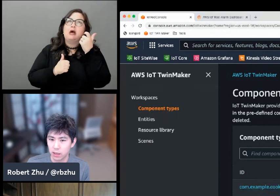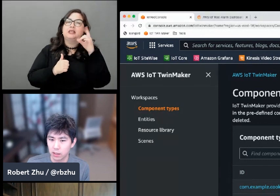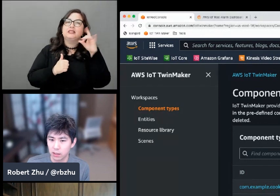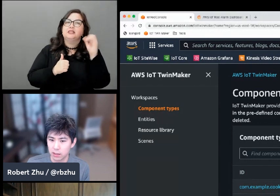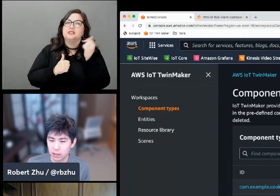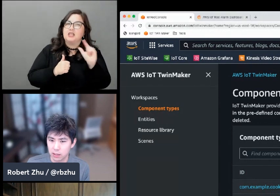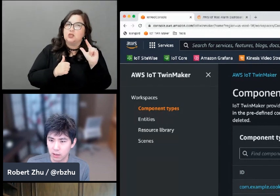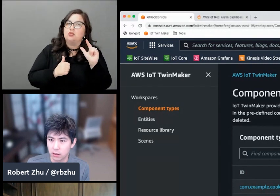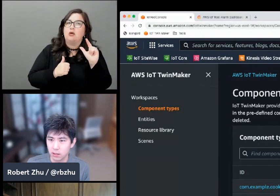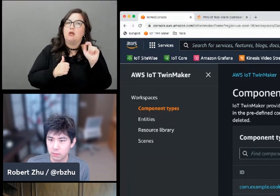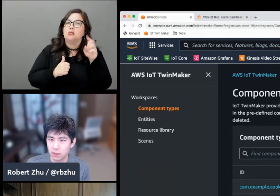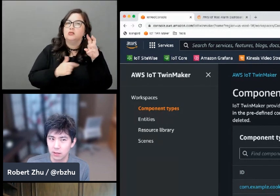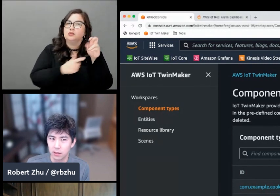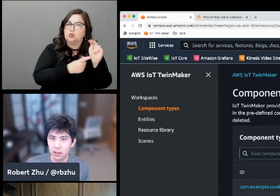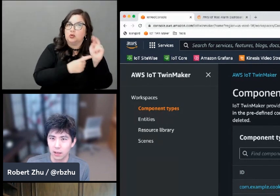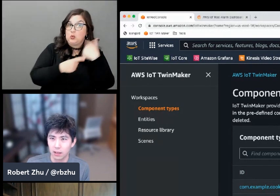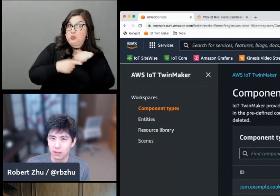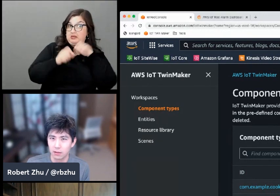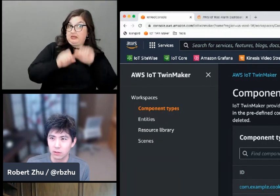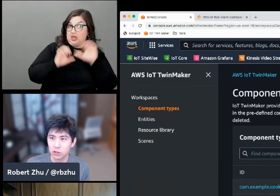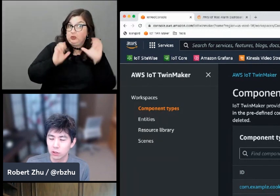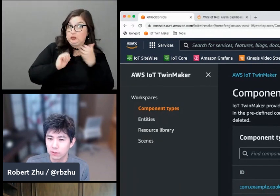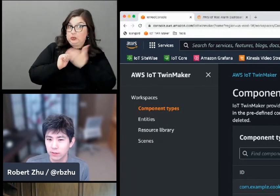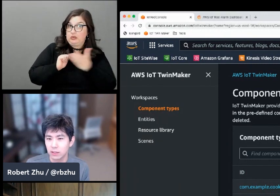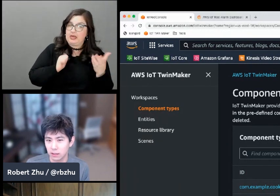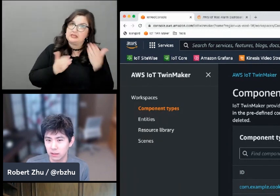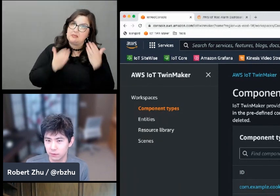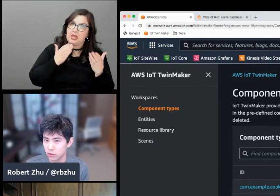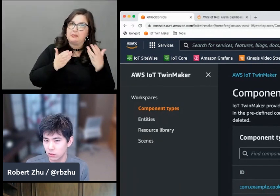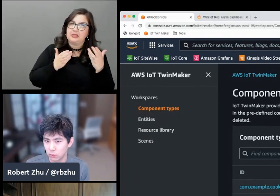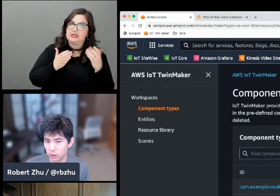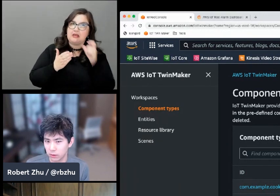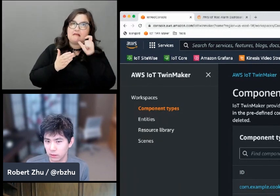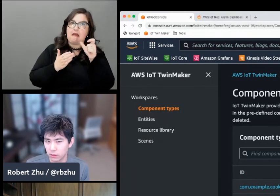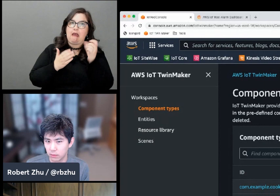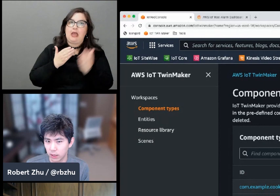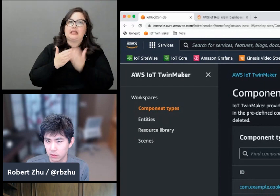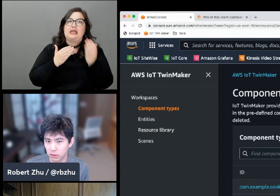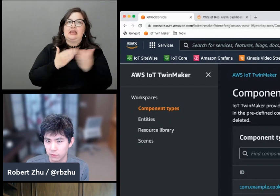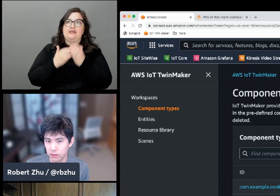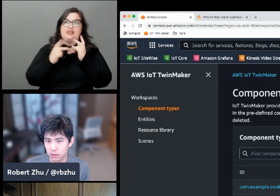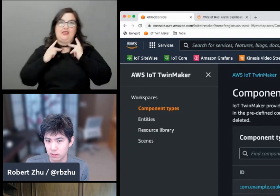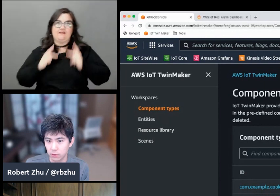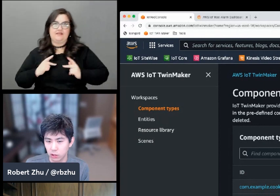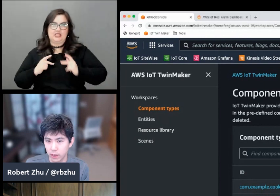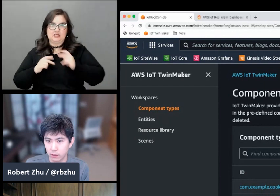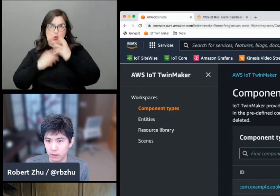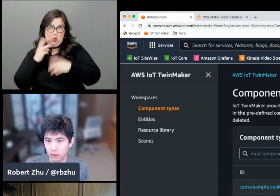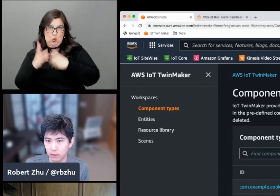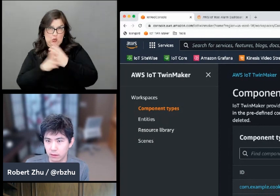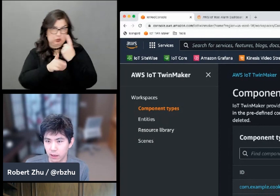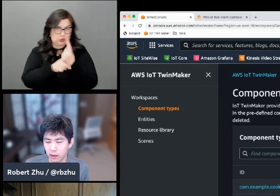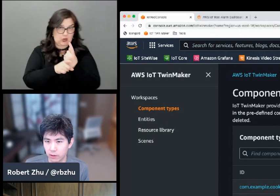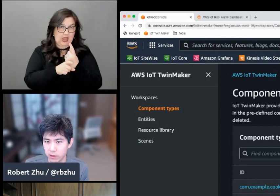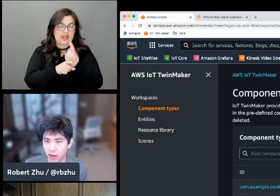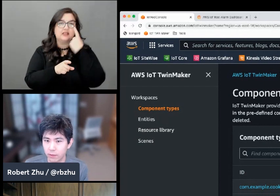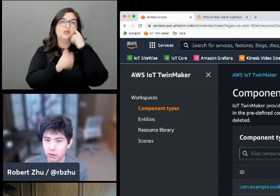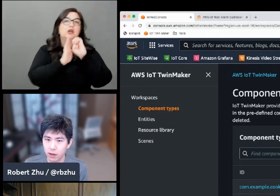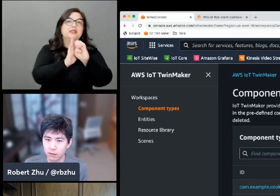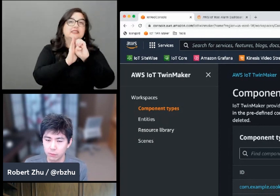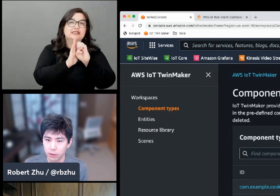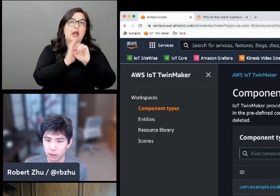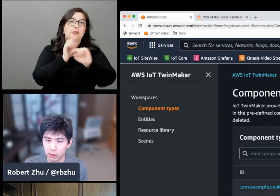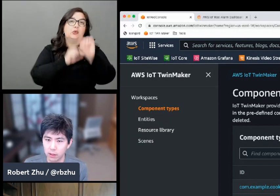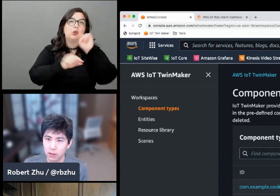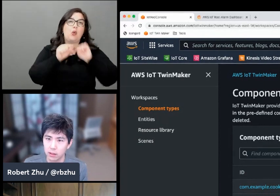that are not necessarily so convenient in the physical world, right? So for instance, if we go back to that other tab